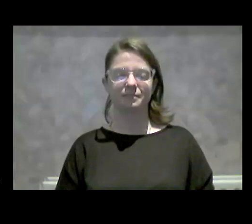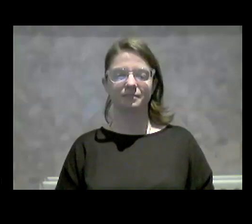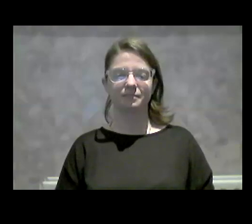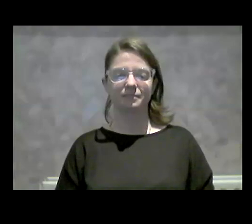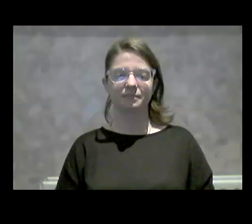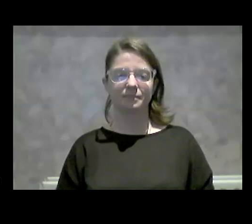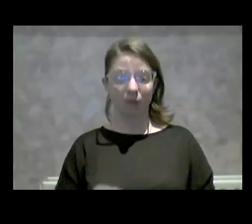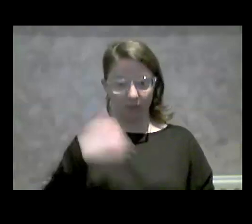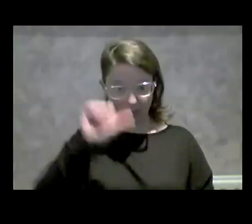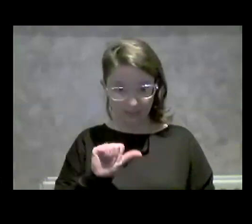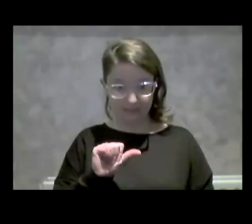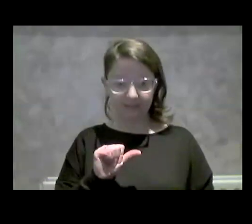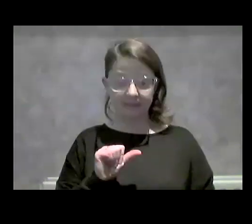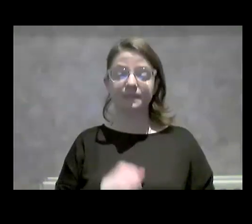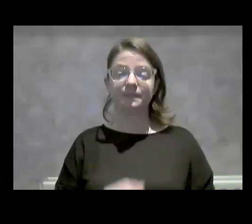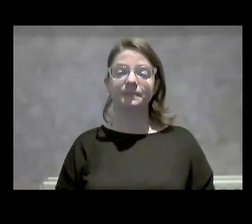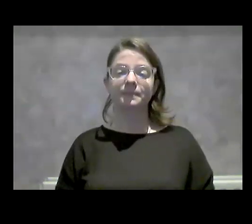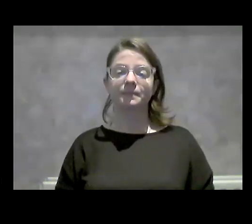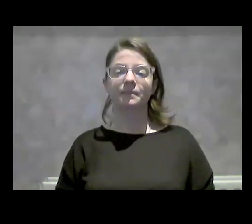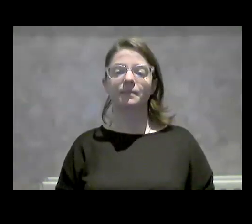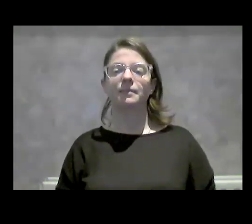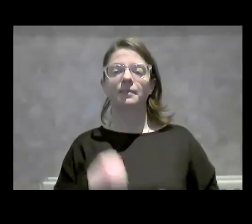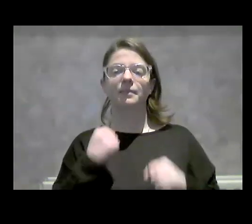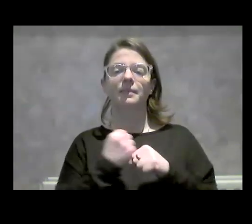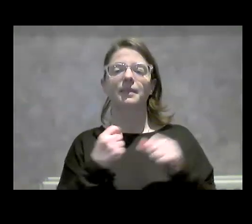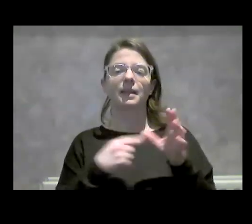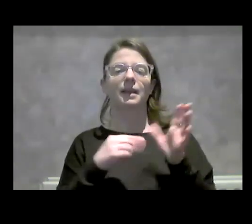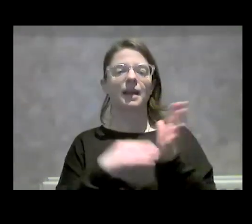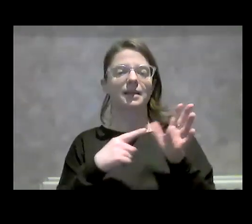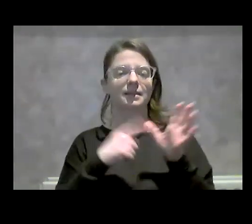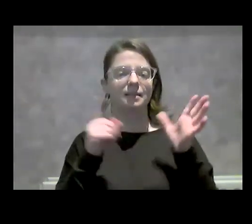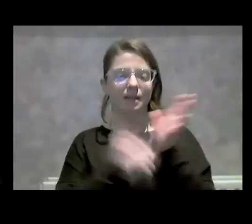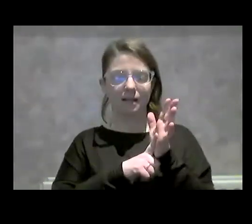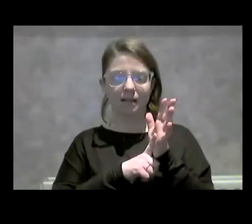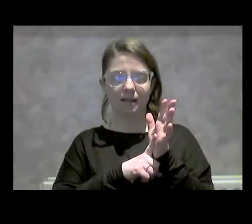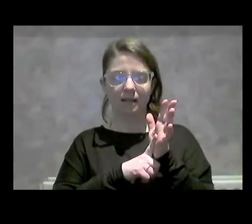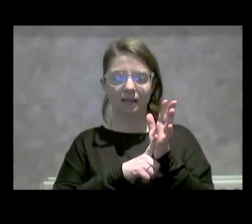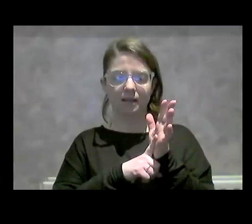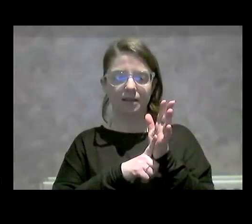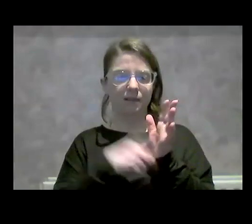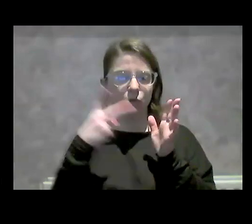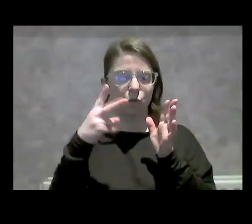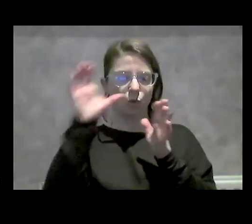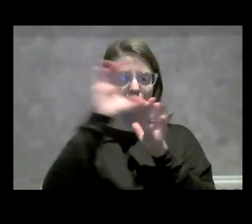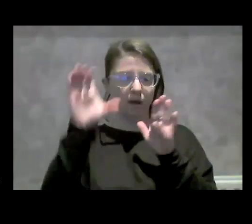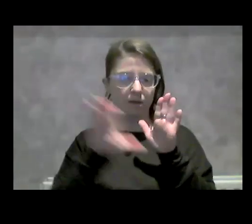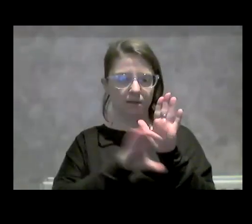This next one is a ghazal, I don't know how you pronounce it, but it's in two parts.